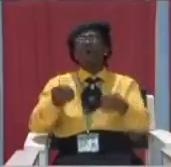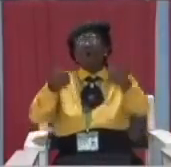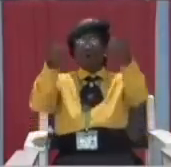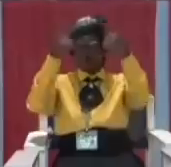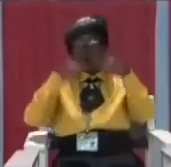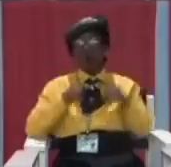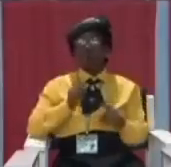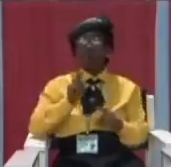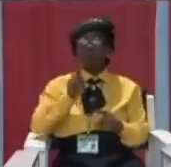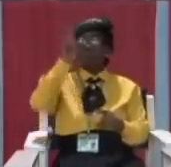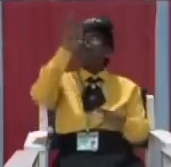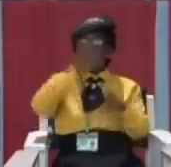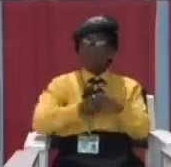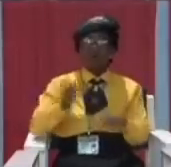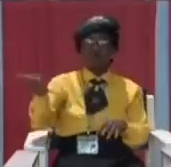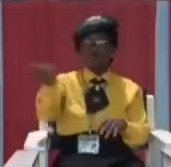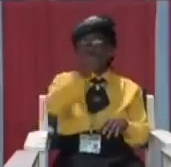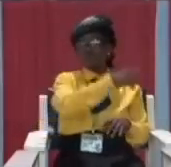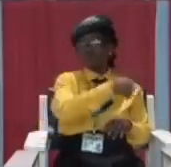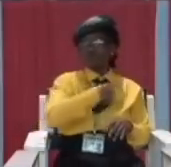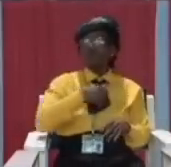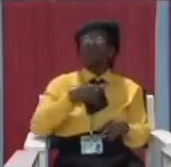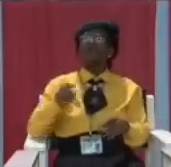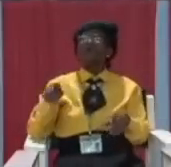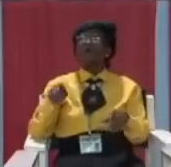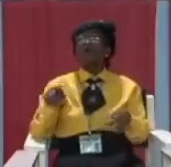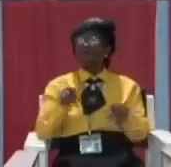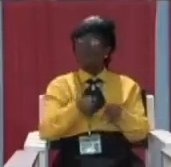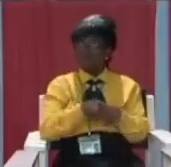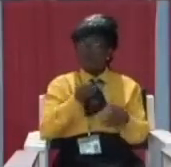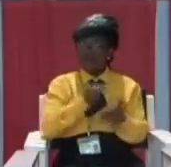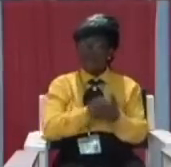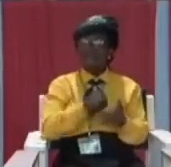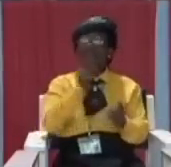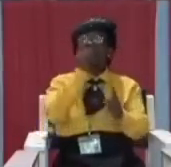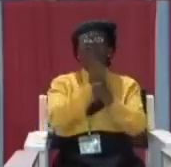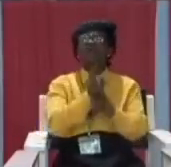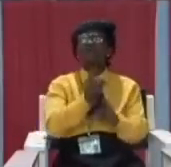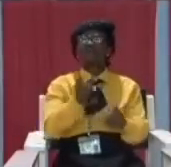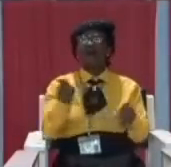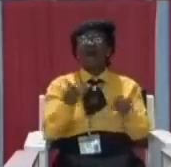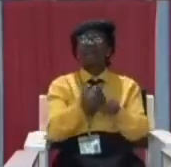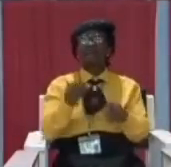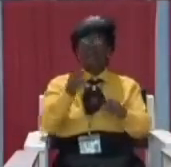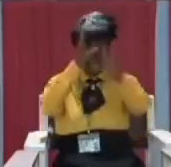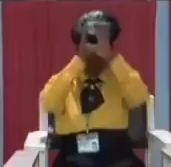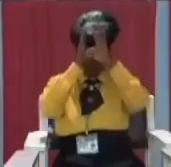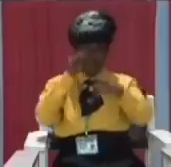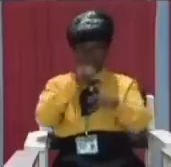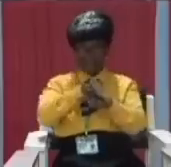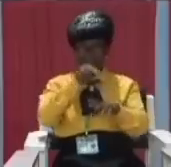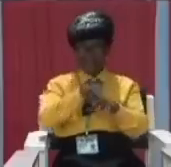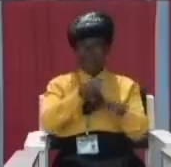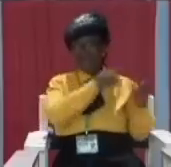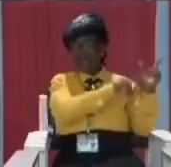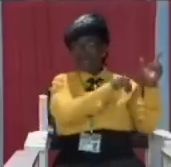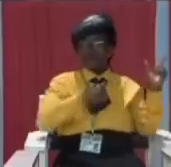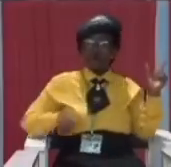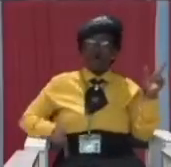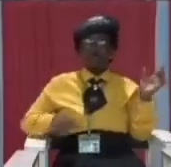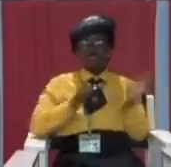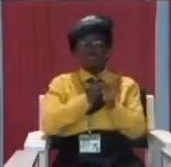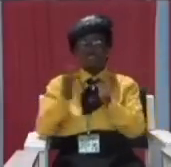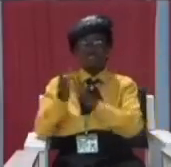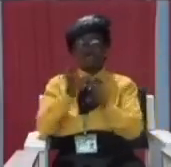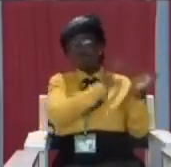So that just like the Father sent the Lord Jesus Christ, according to Acts chapter 10, verse 38, Acts